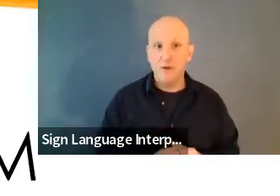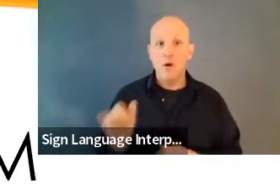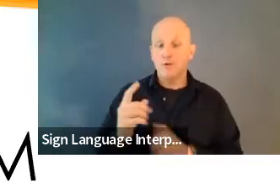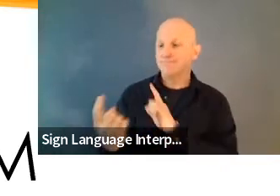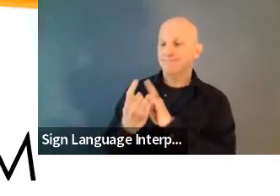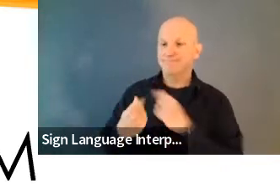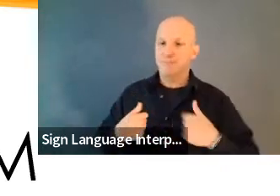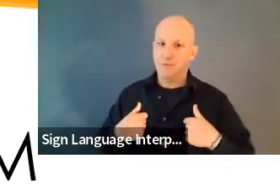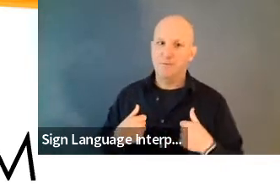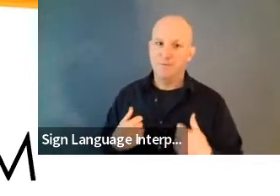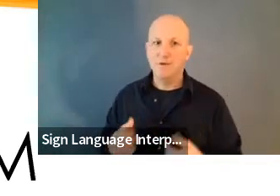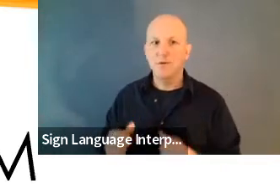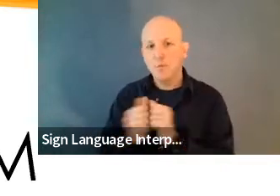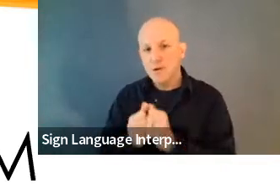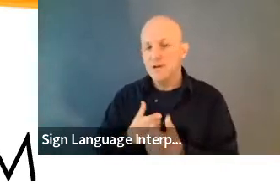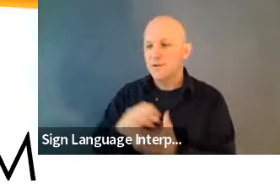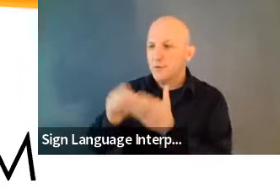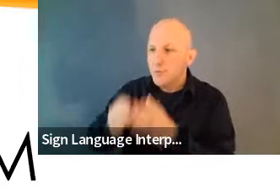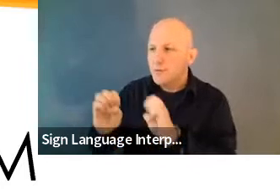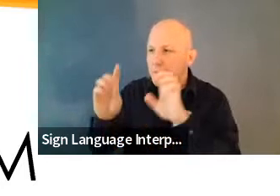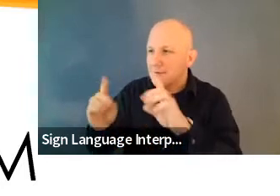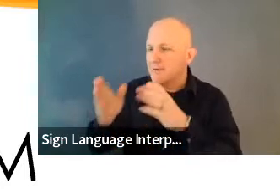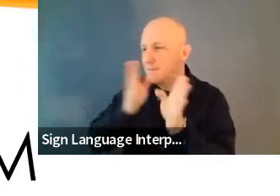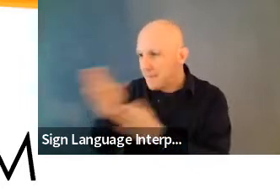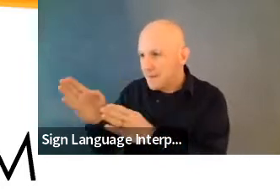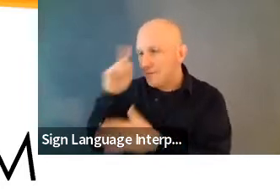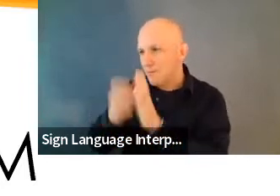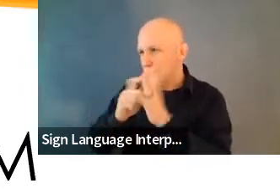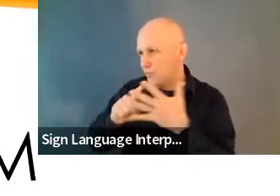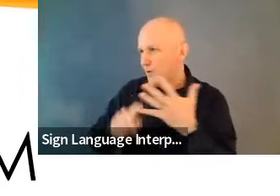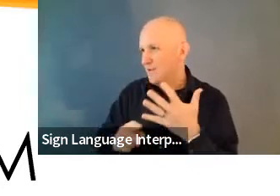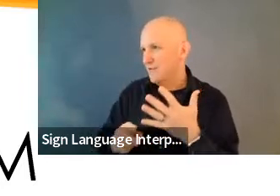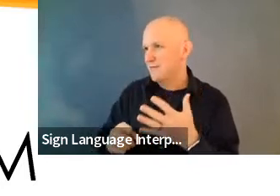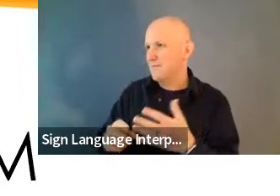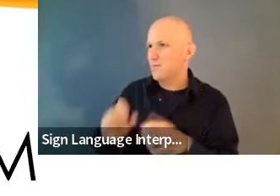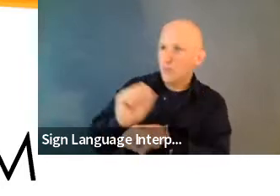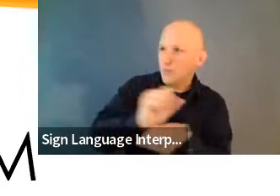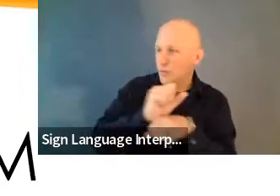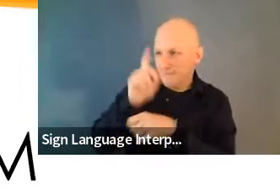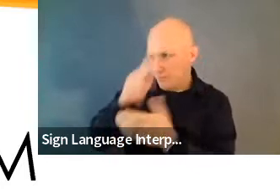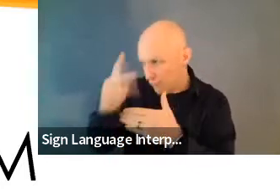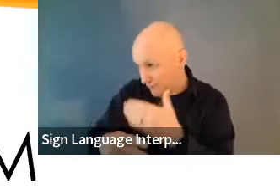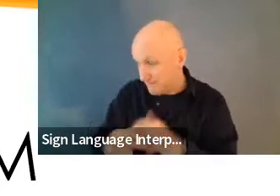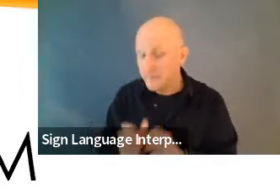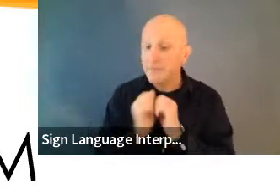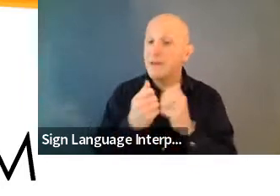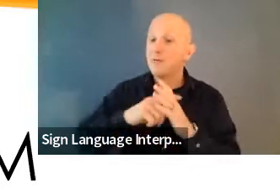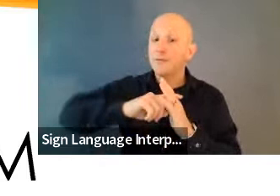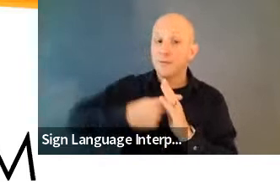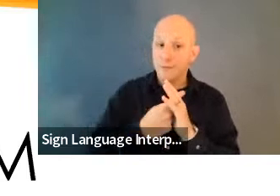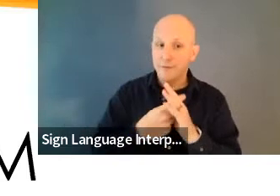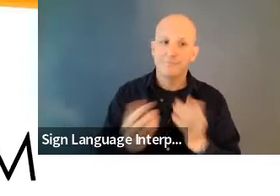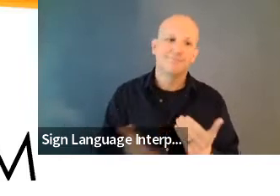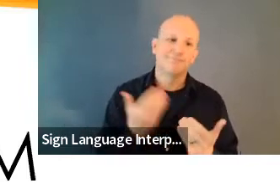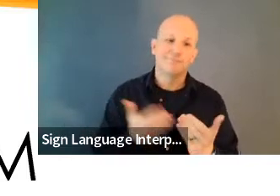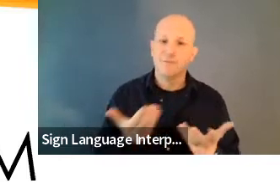student education plan, which will include the required coursework for the program. So how do students get started? The easiest way is